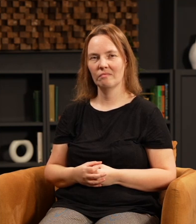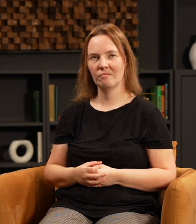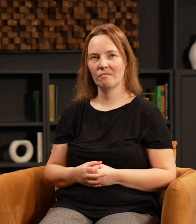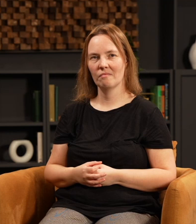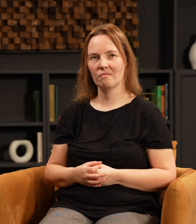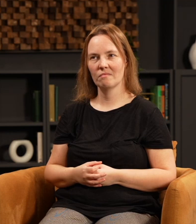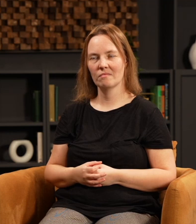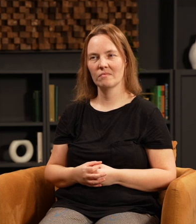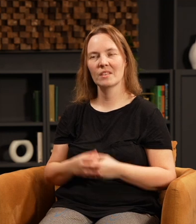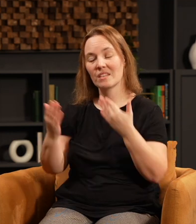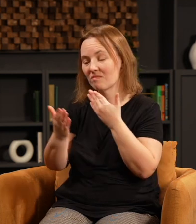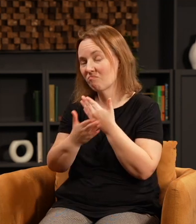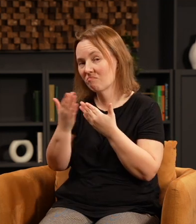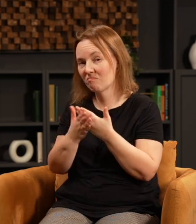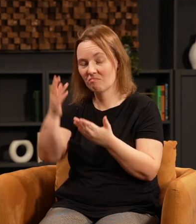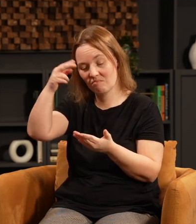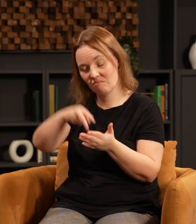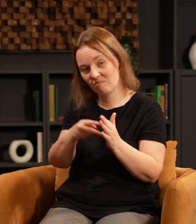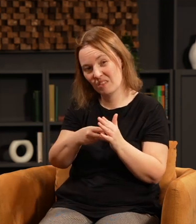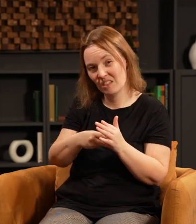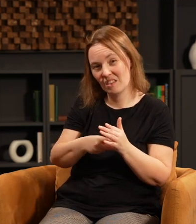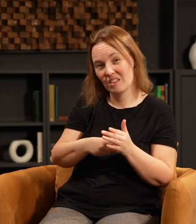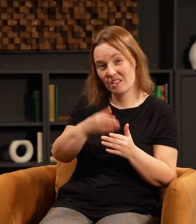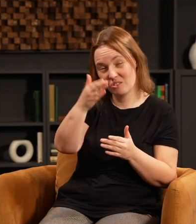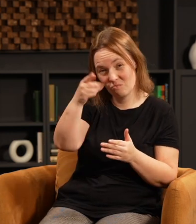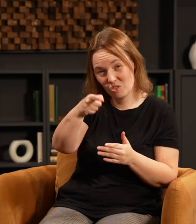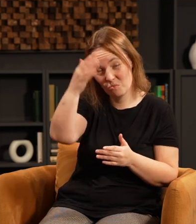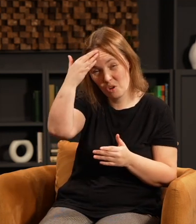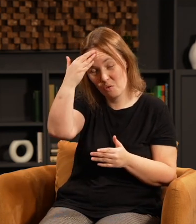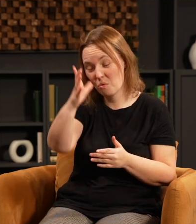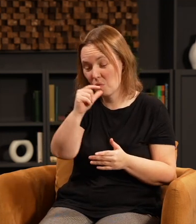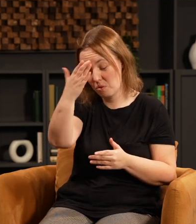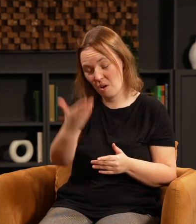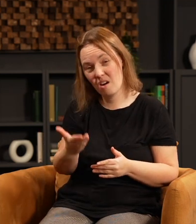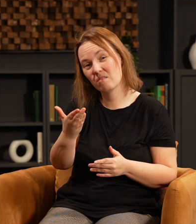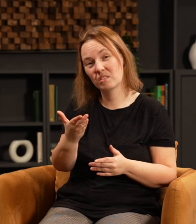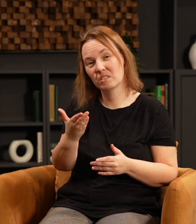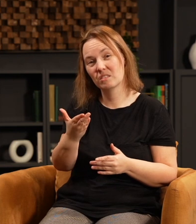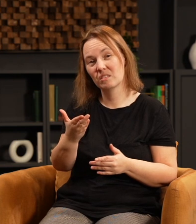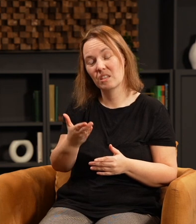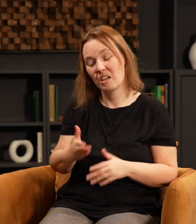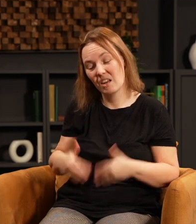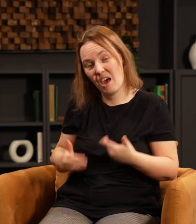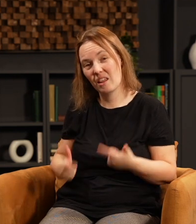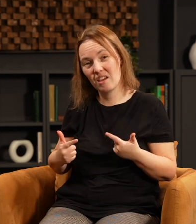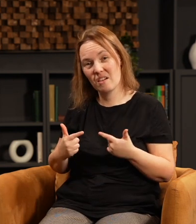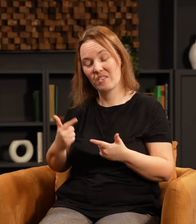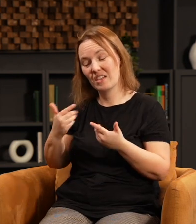simply means that you know who you are, that you know how to live in